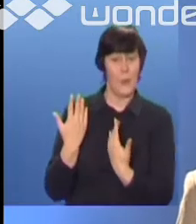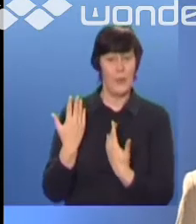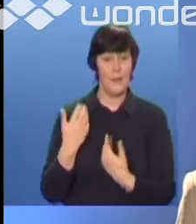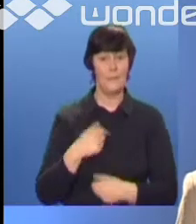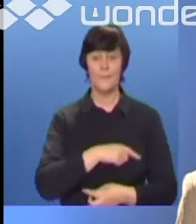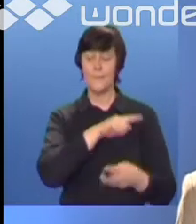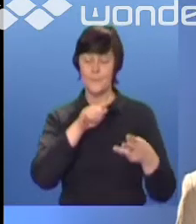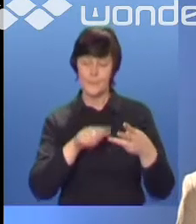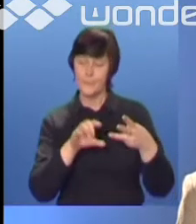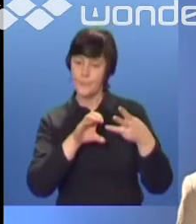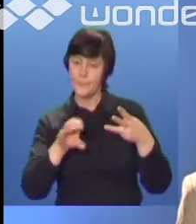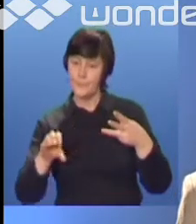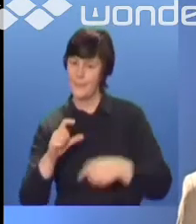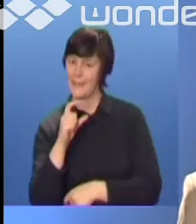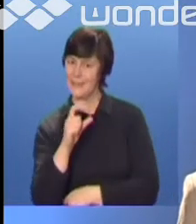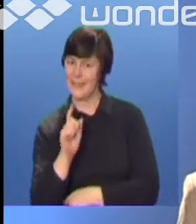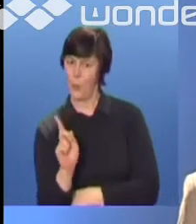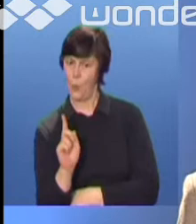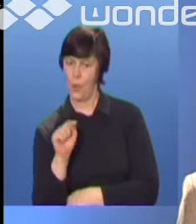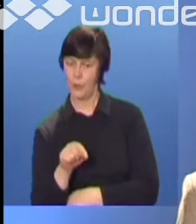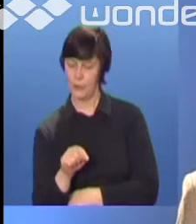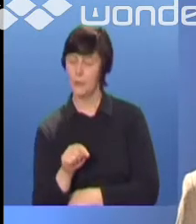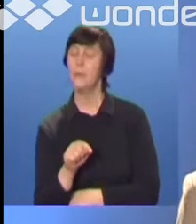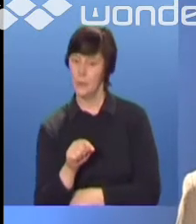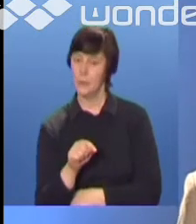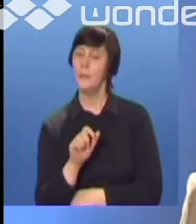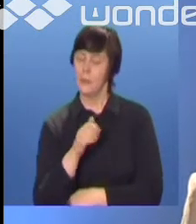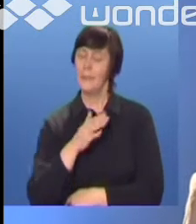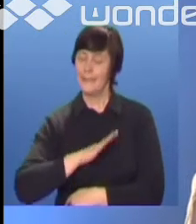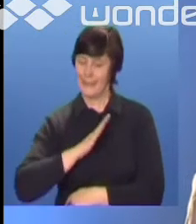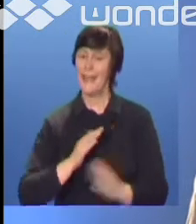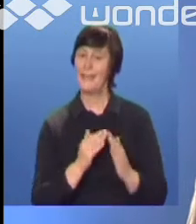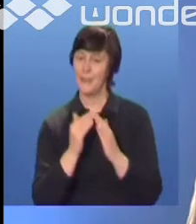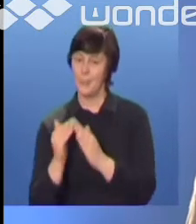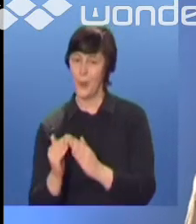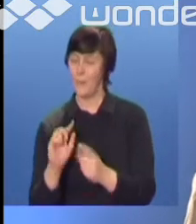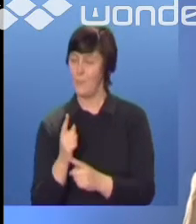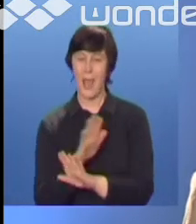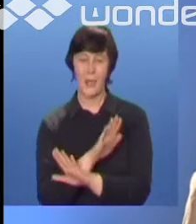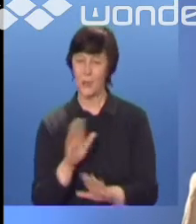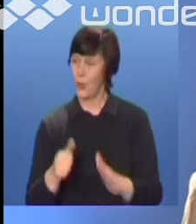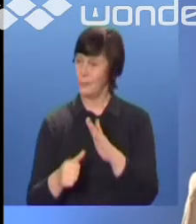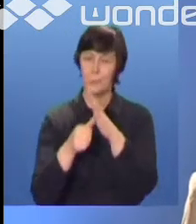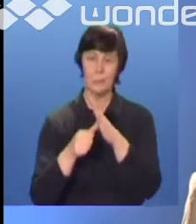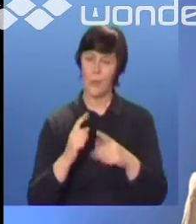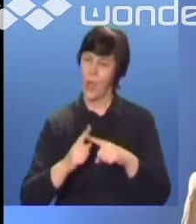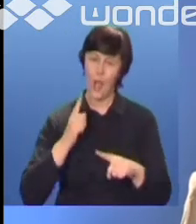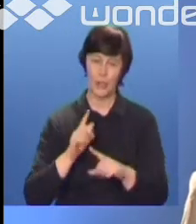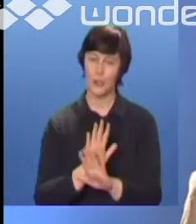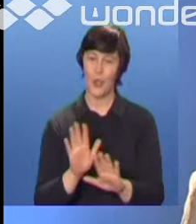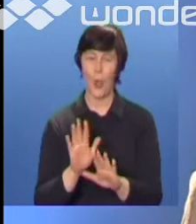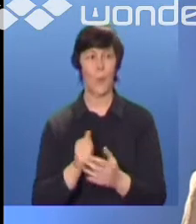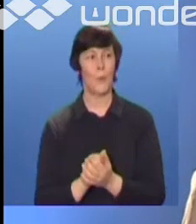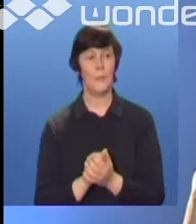C is for people who, although they have an identified housing need, do not fall into the same level of urgency as those in categories A